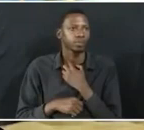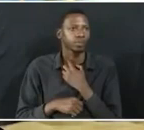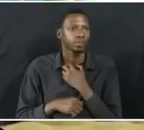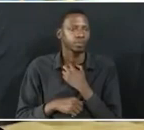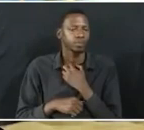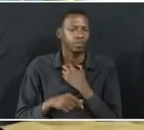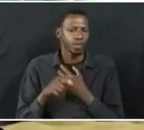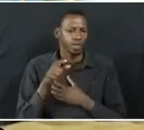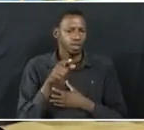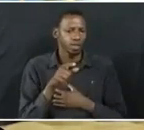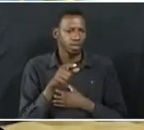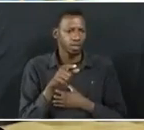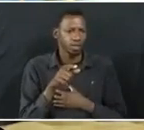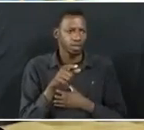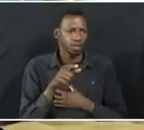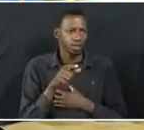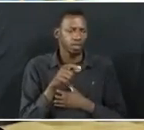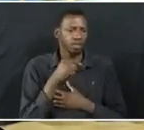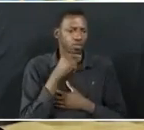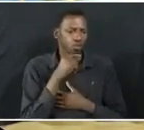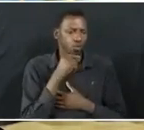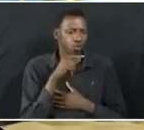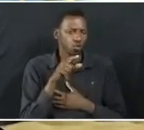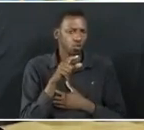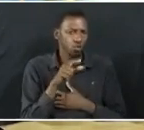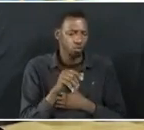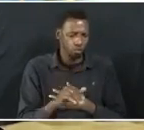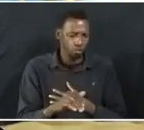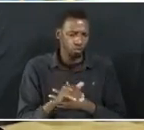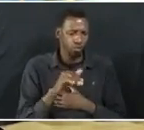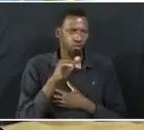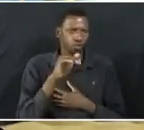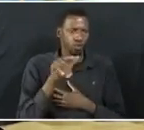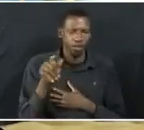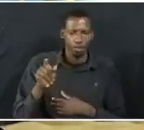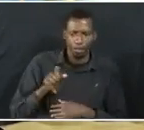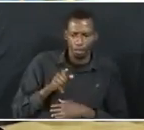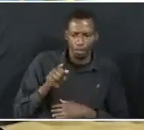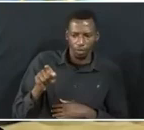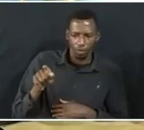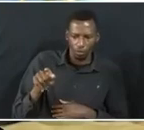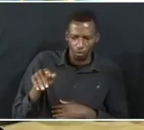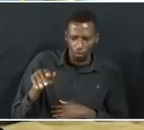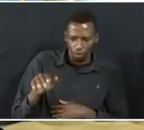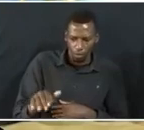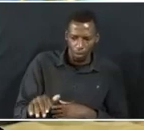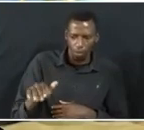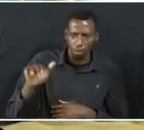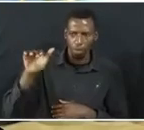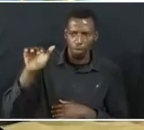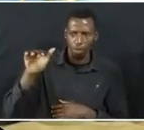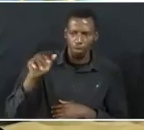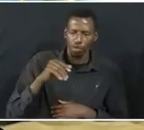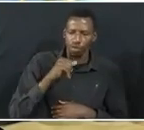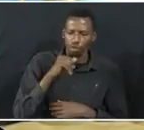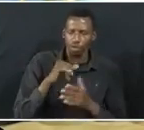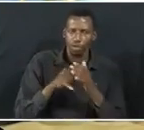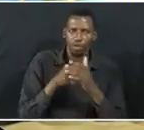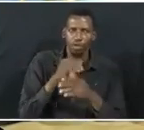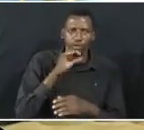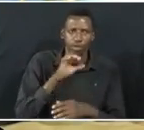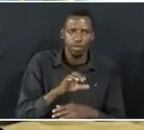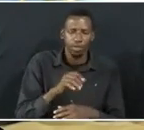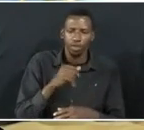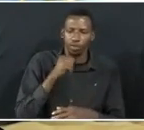that girl you're raising, is not just a son, is not just